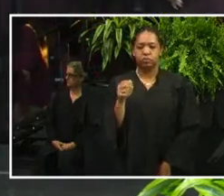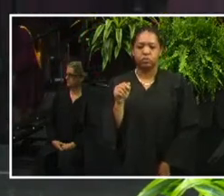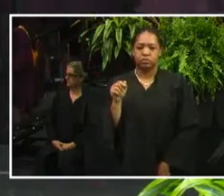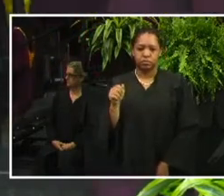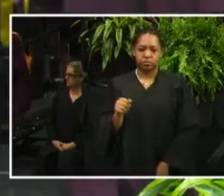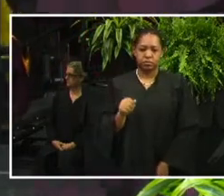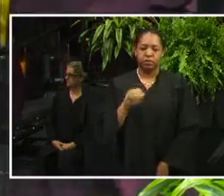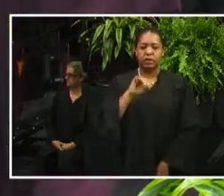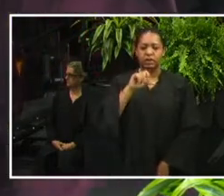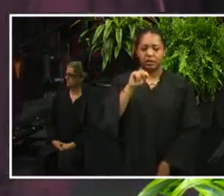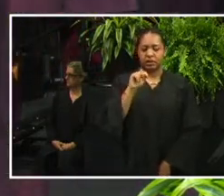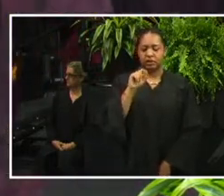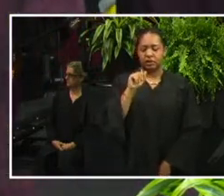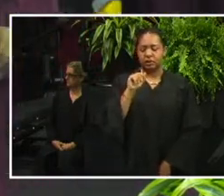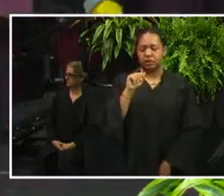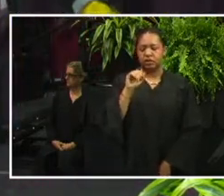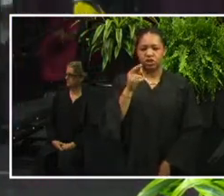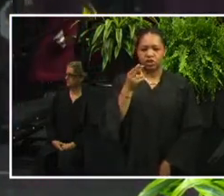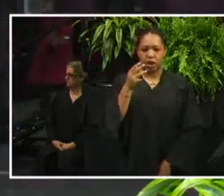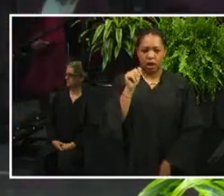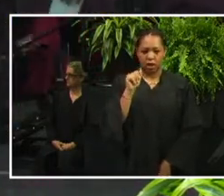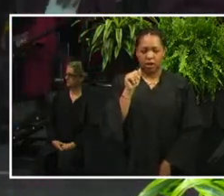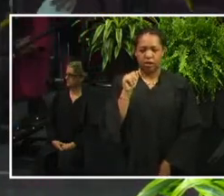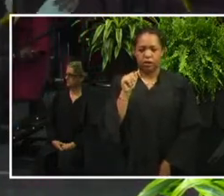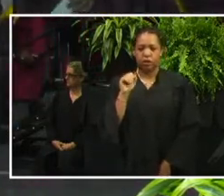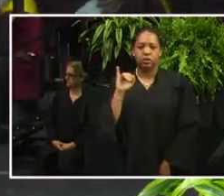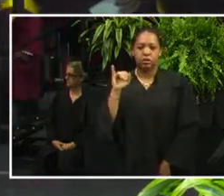Tayshawn Jalen Hankerson.